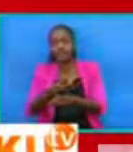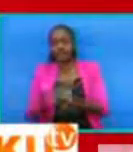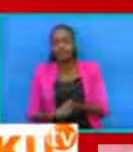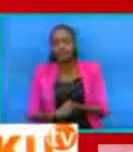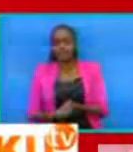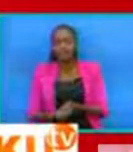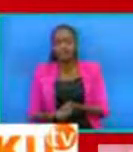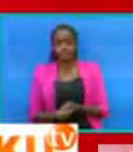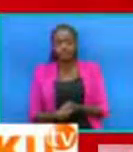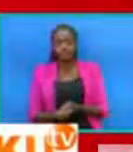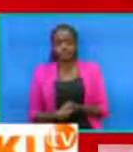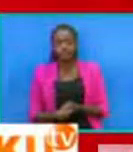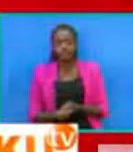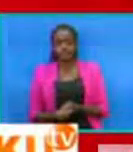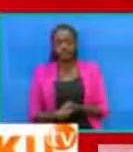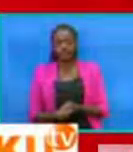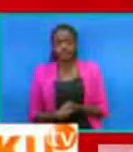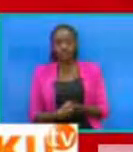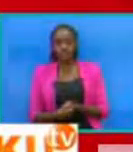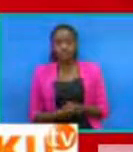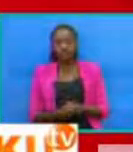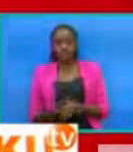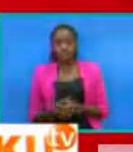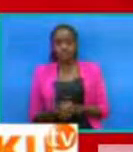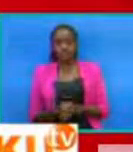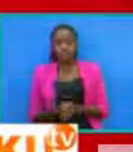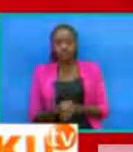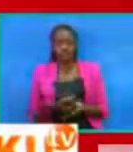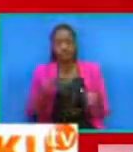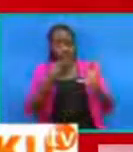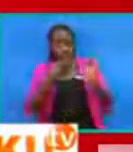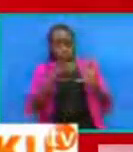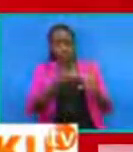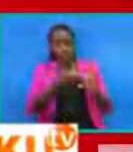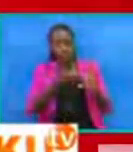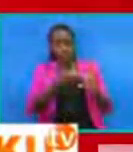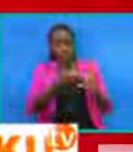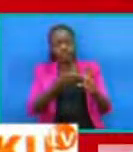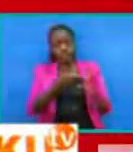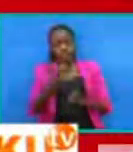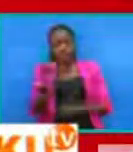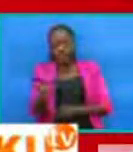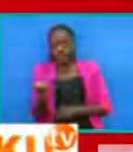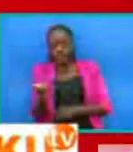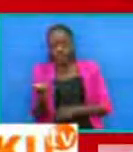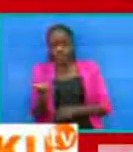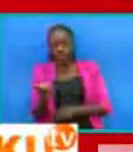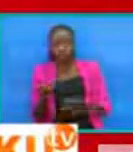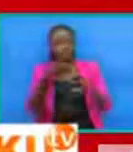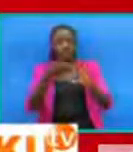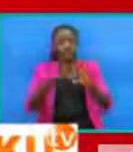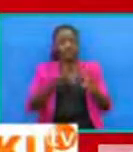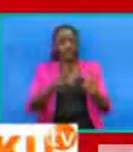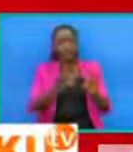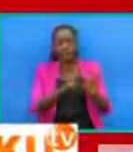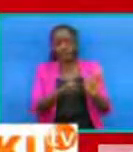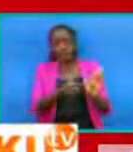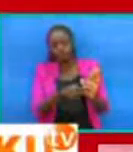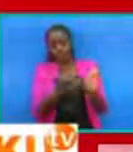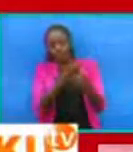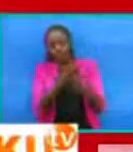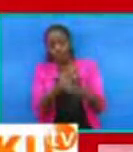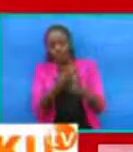yeah, kind of a trade fair, can join the event. So these guys joined and they performed very well. I think this